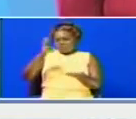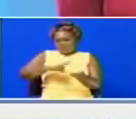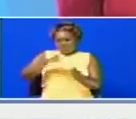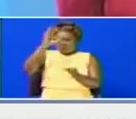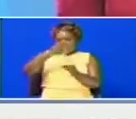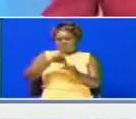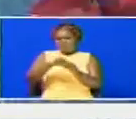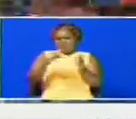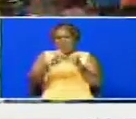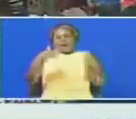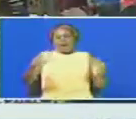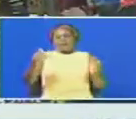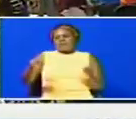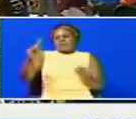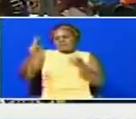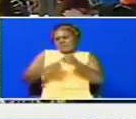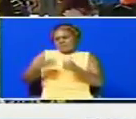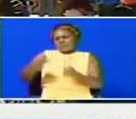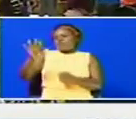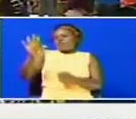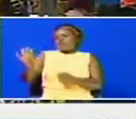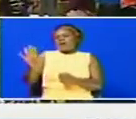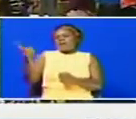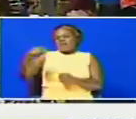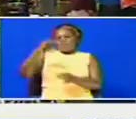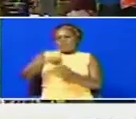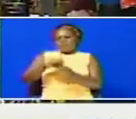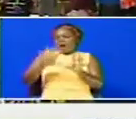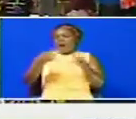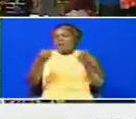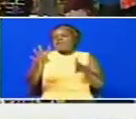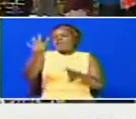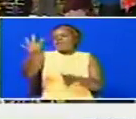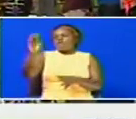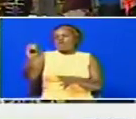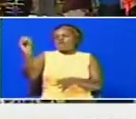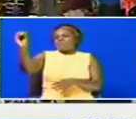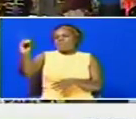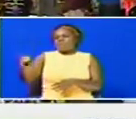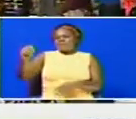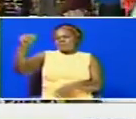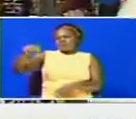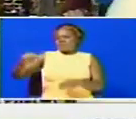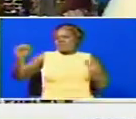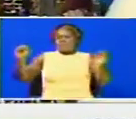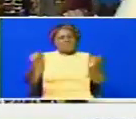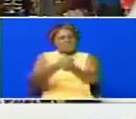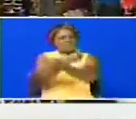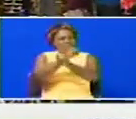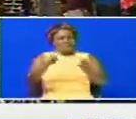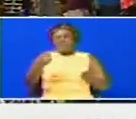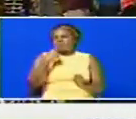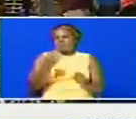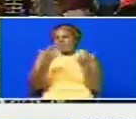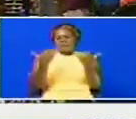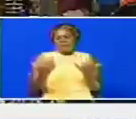voters against the 6.5 who turned out to vote, that gives a 40% voter turnout. Today, he could not give the figures as